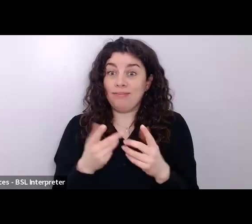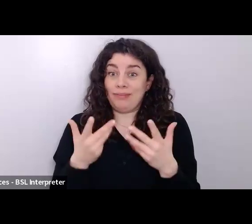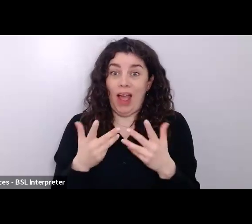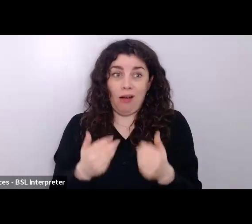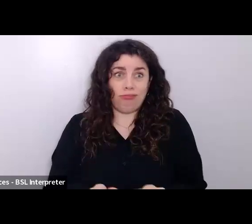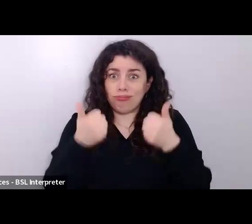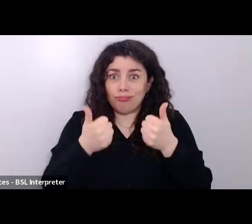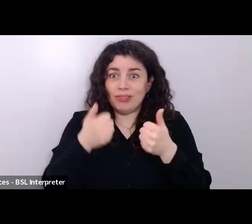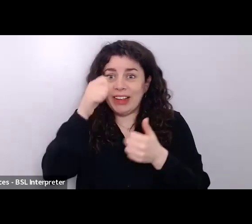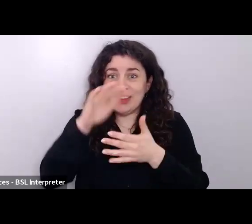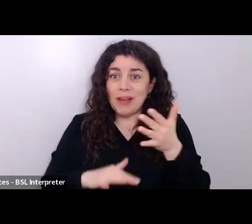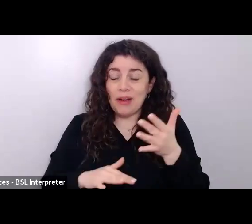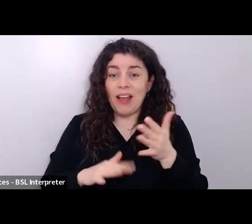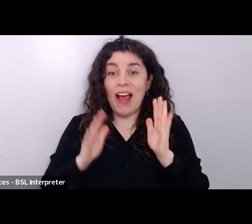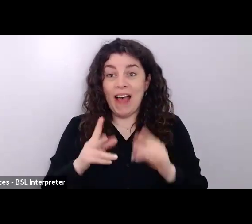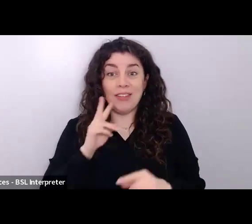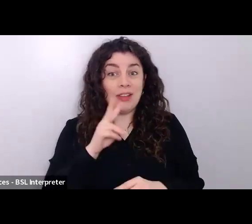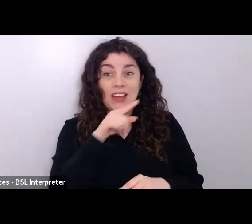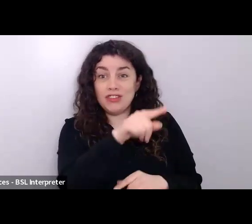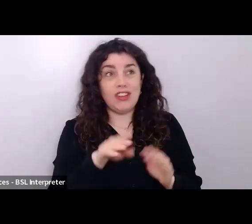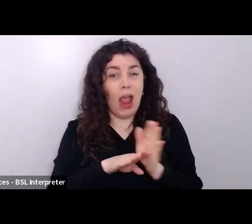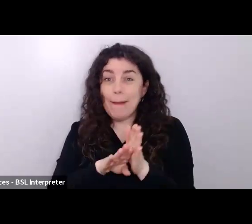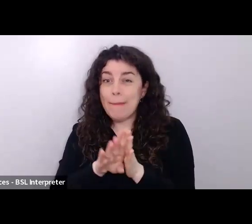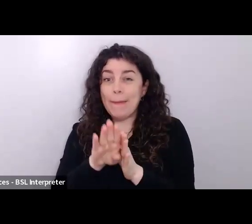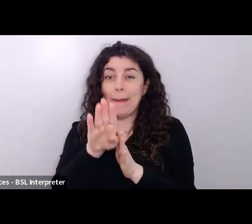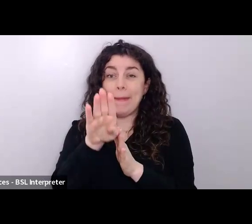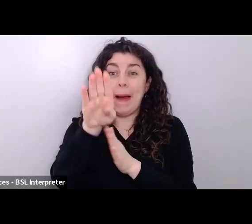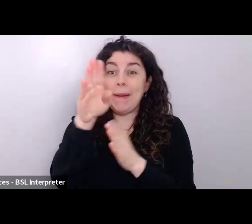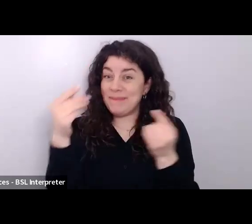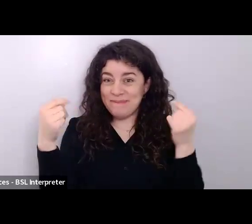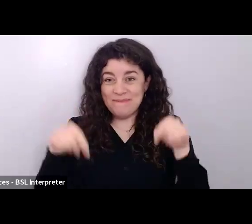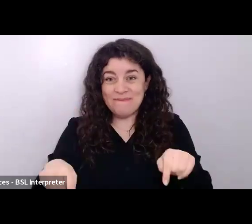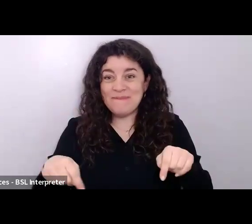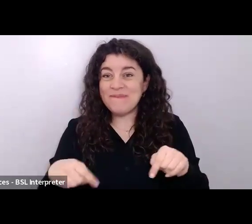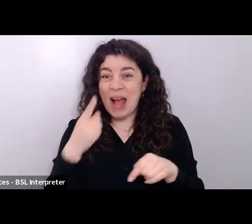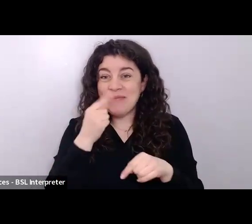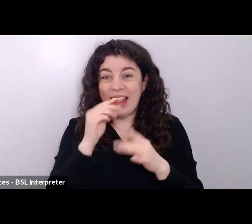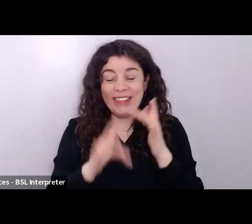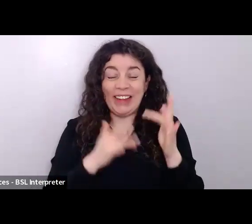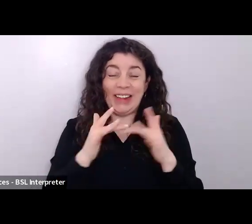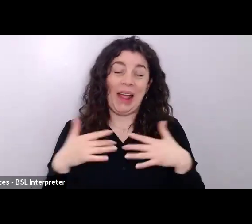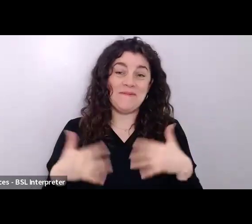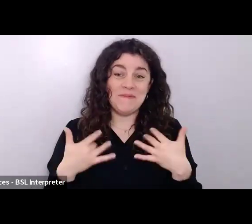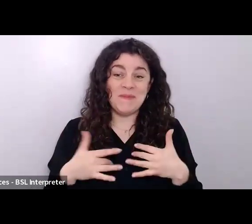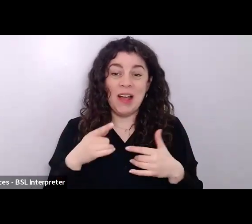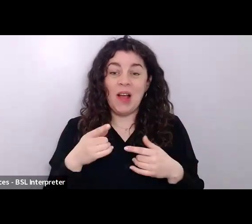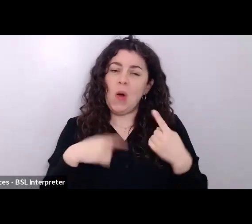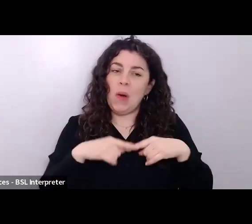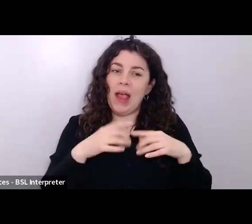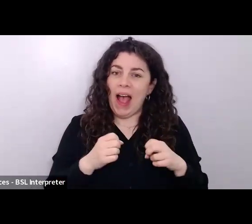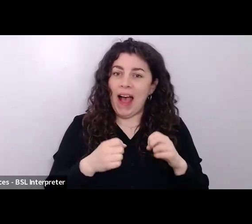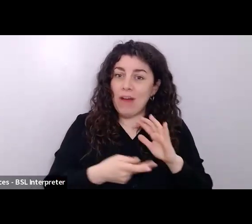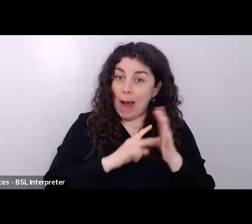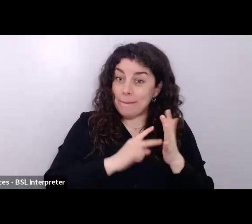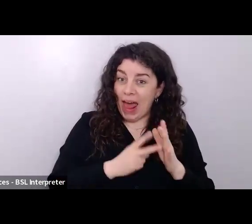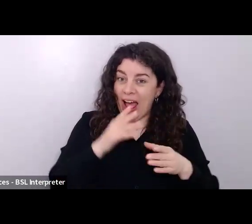And I have to say, she is absolutely flourishing at AbilityNet. we have a sort of a structured progression